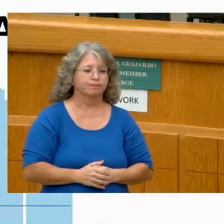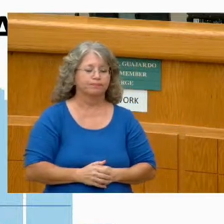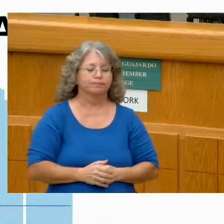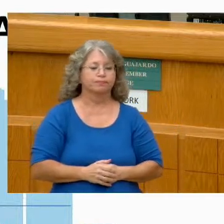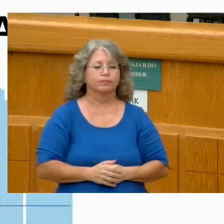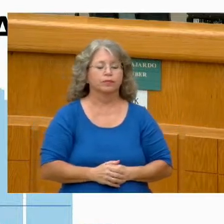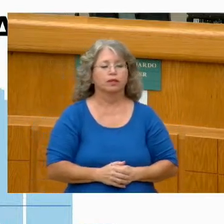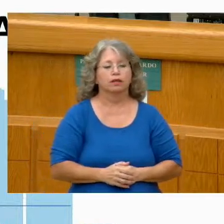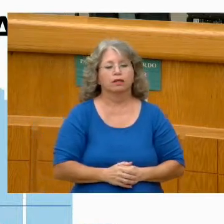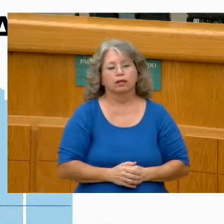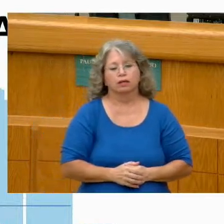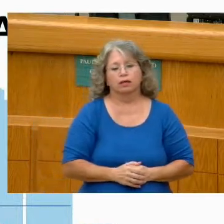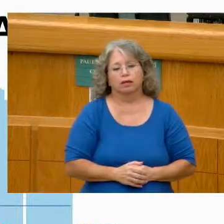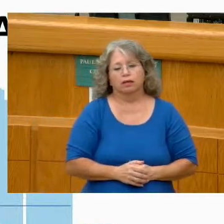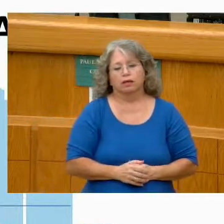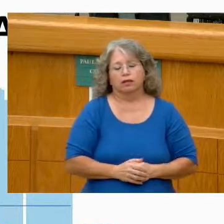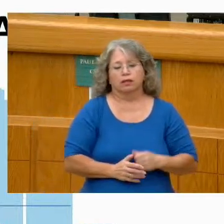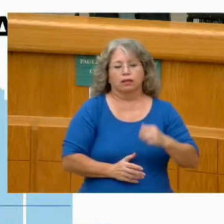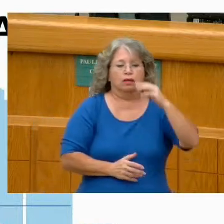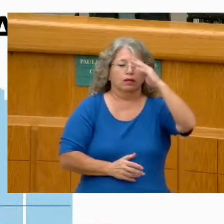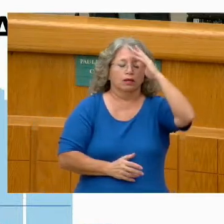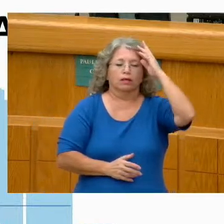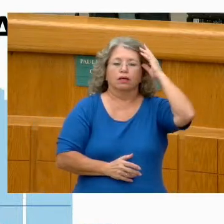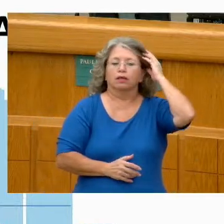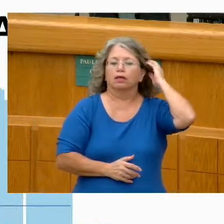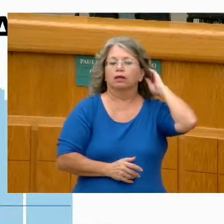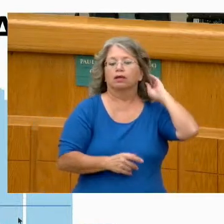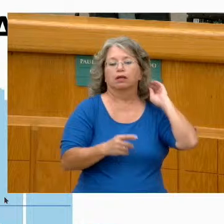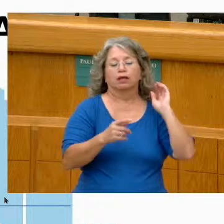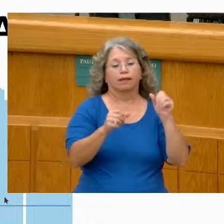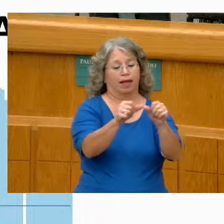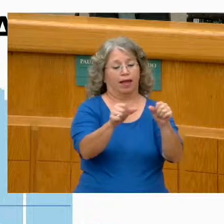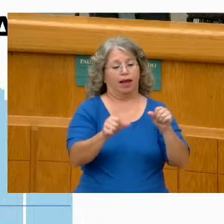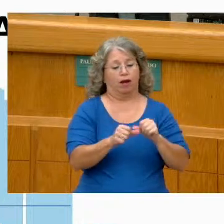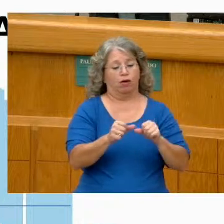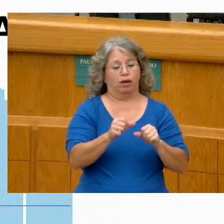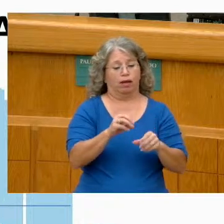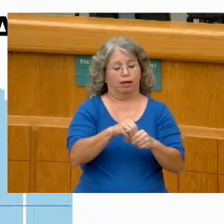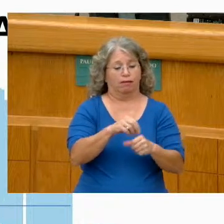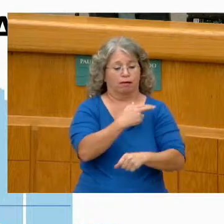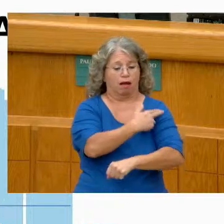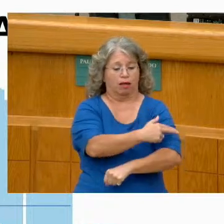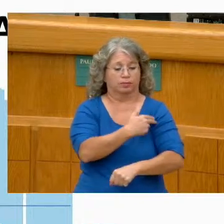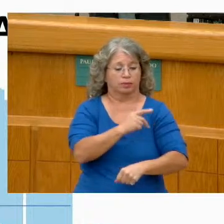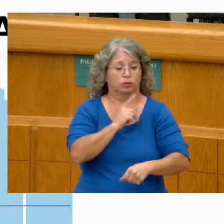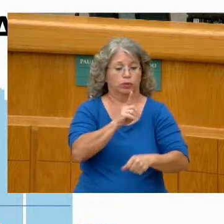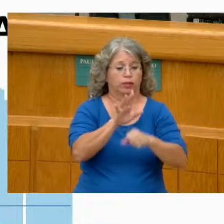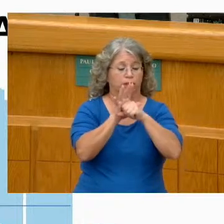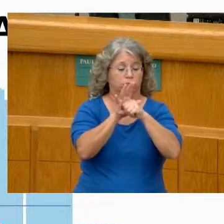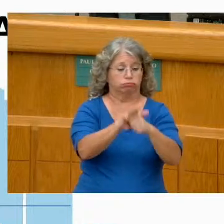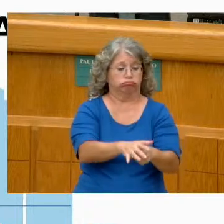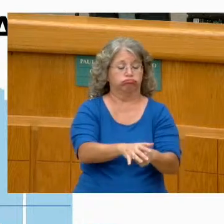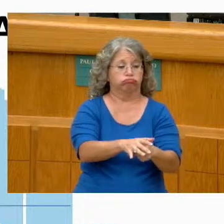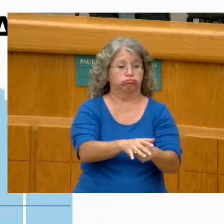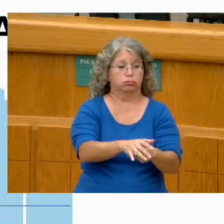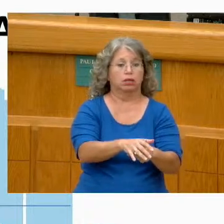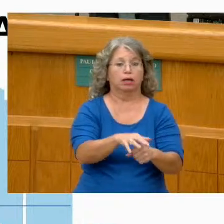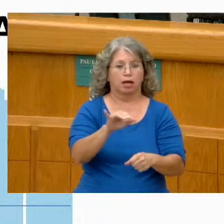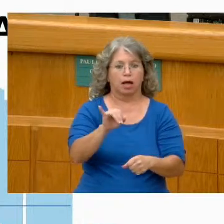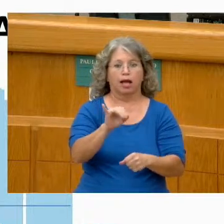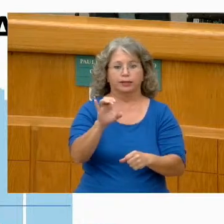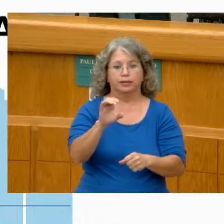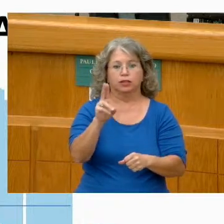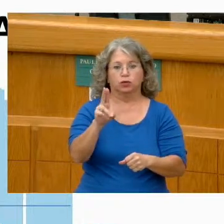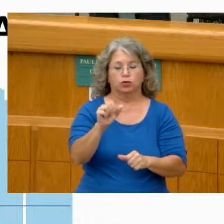the part of the hospital where it was really stressed was the ICU, the intensive care unit. And you can